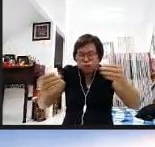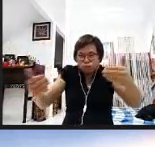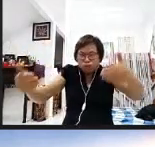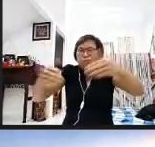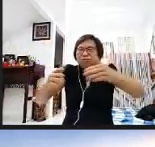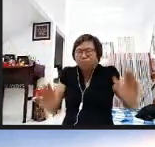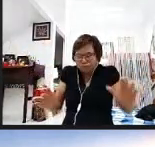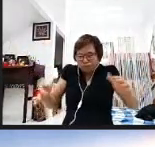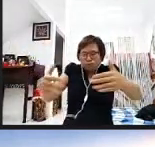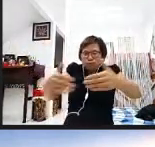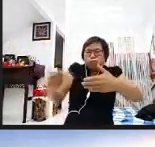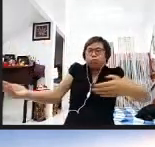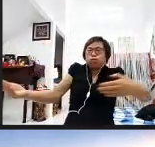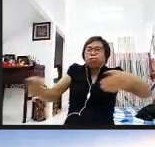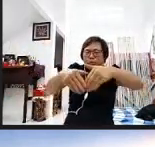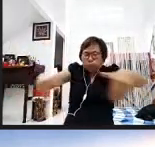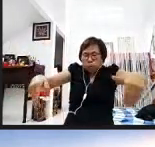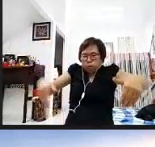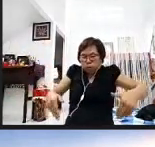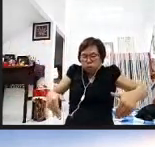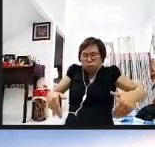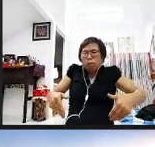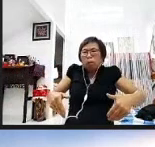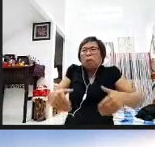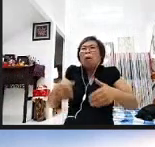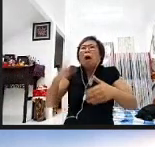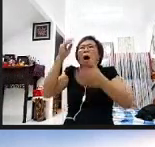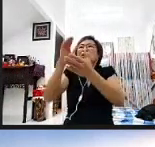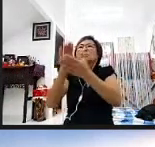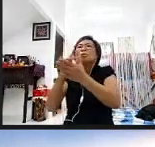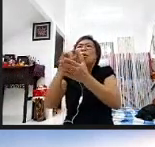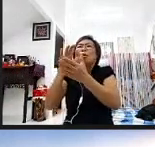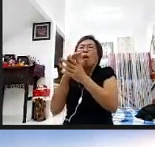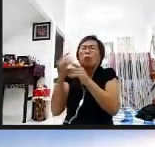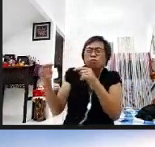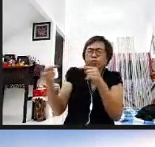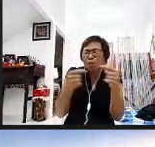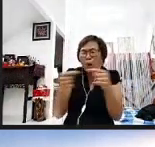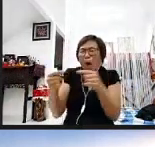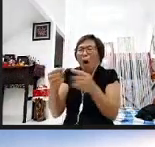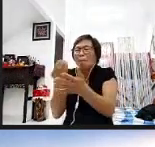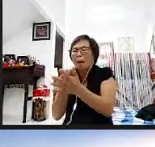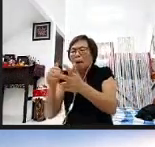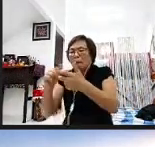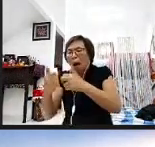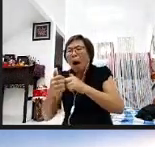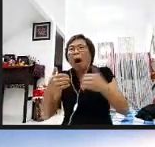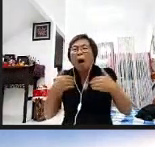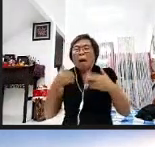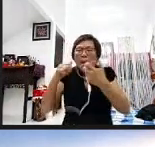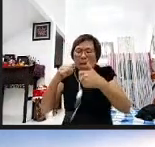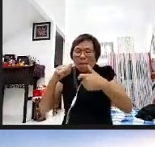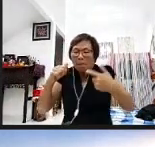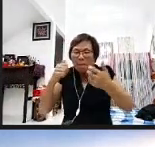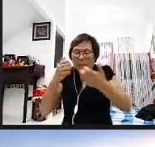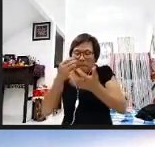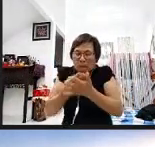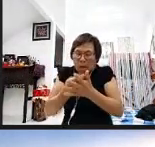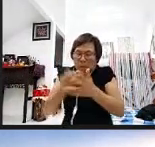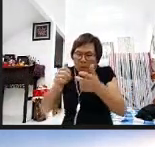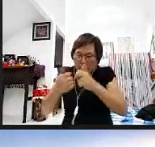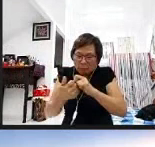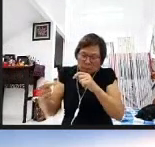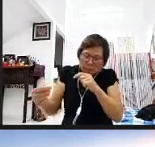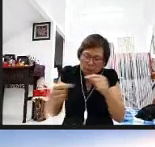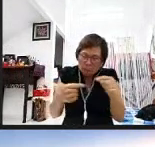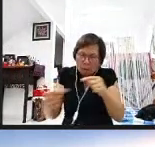have more marital challenges, and this is worsened when the finance is tight. So it